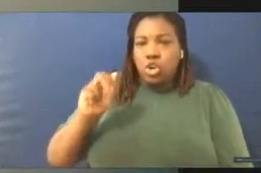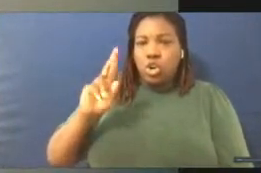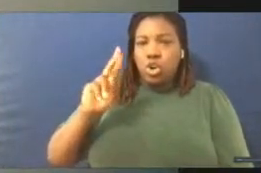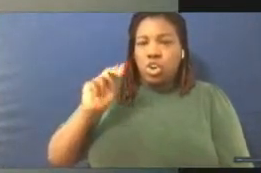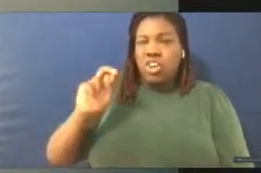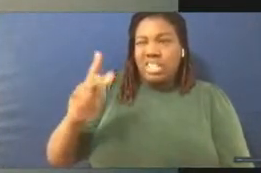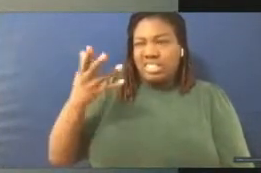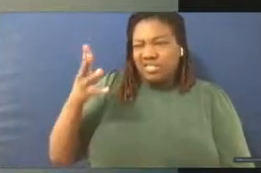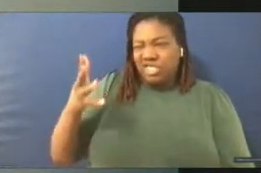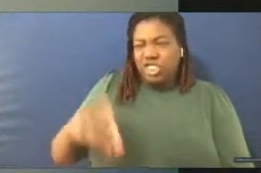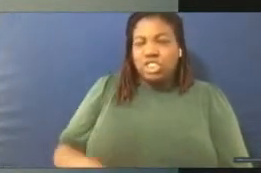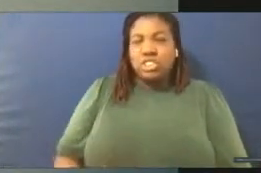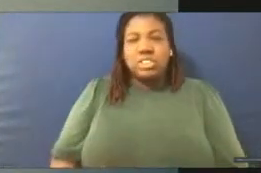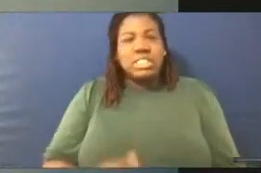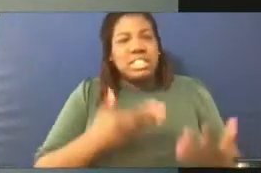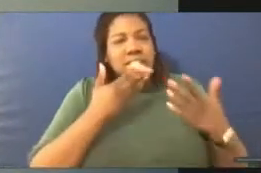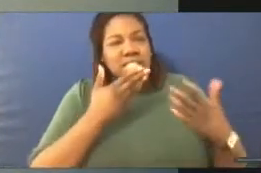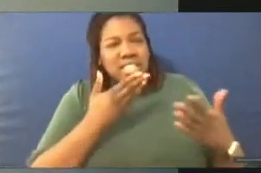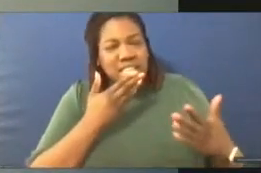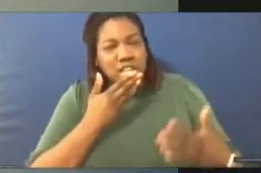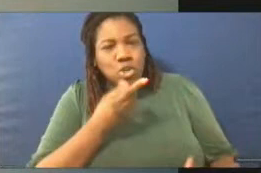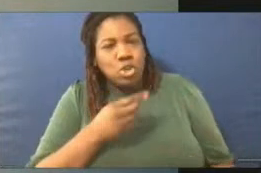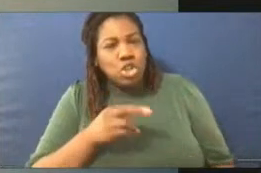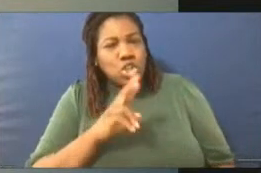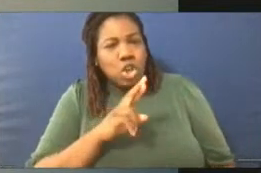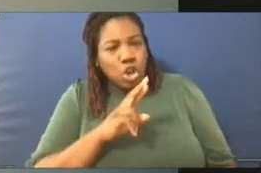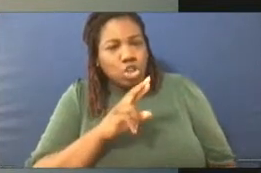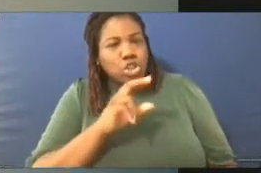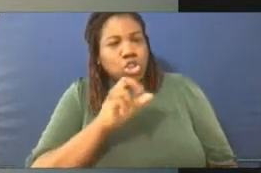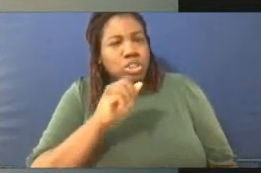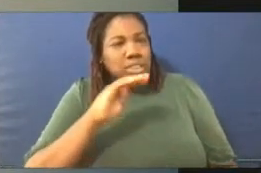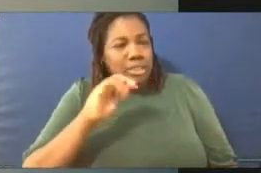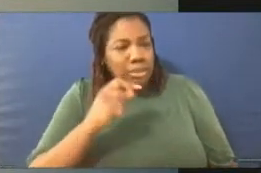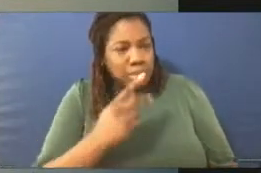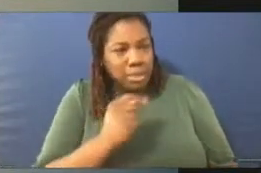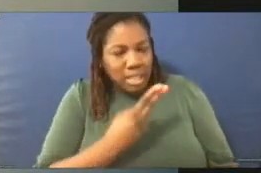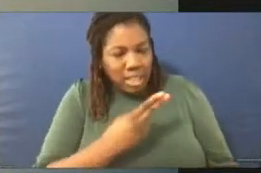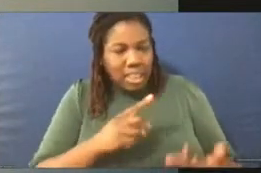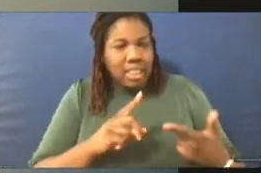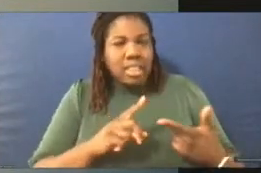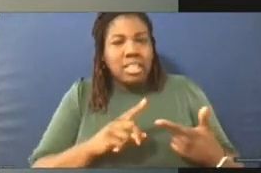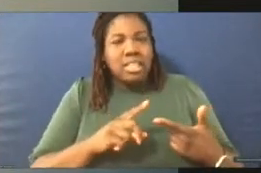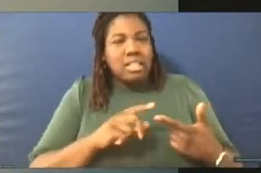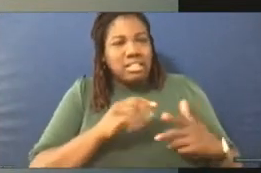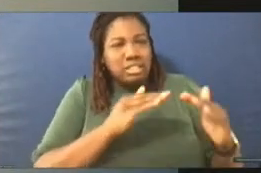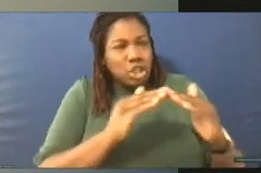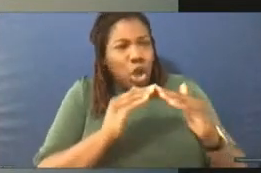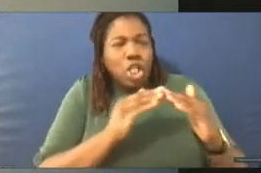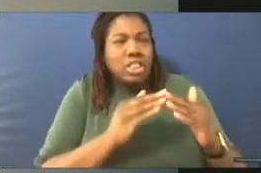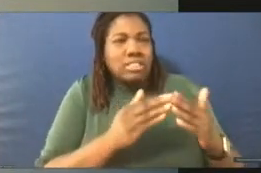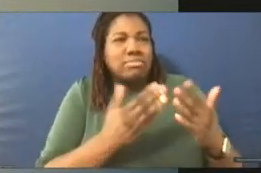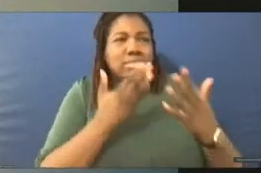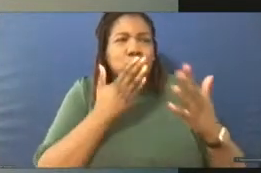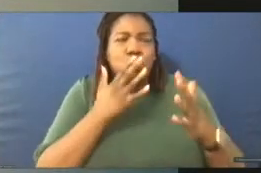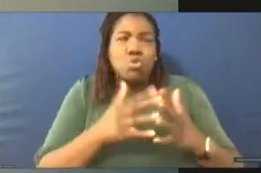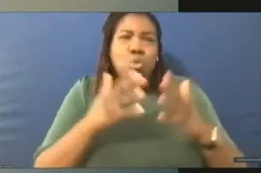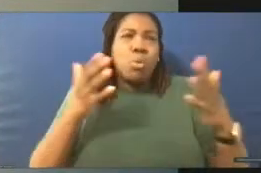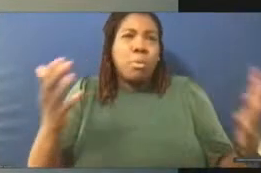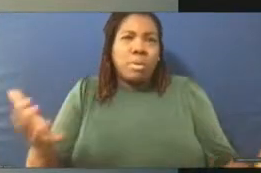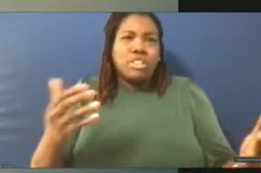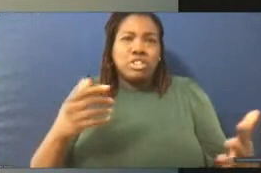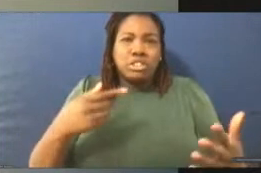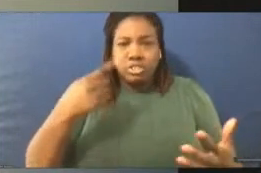Thank you, Dr. Ninya Smith, Secretary Levine, members of the task force, and colleagues. Thank you for the opportunity to address you